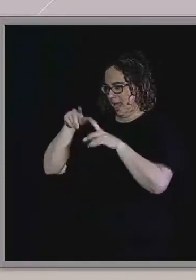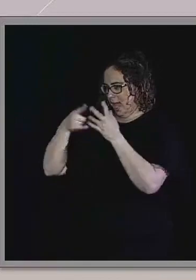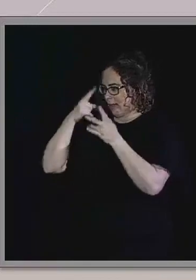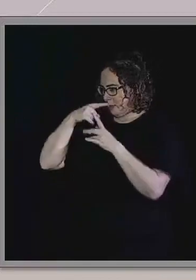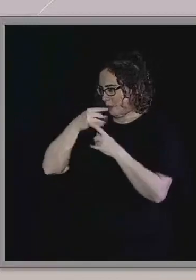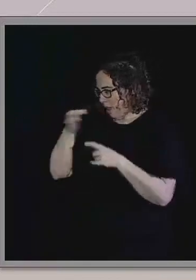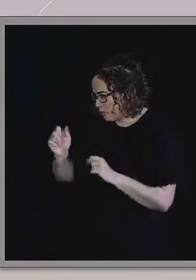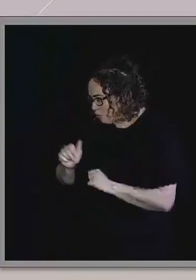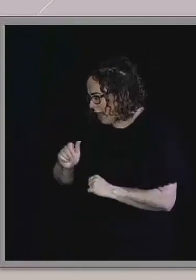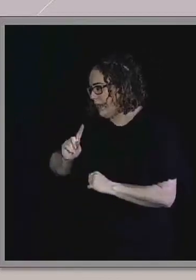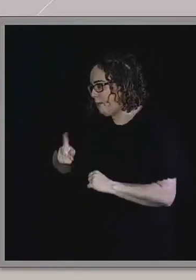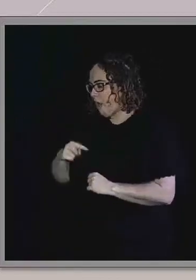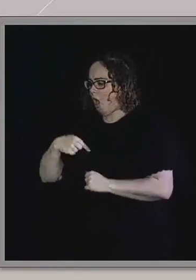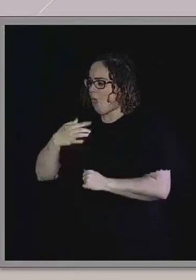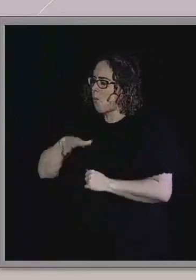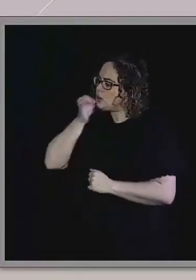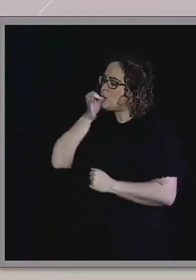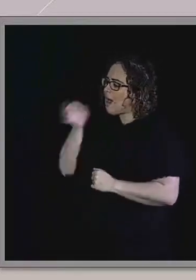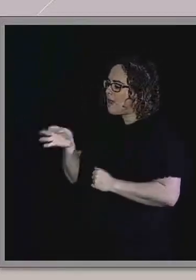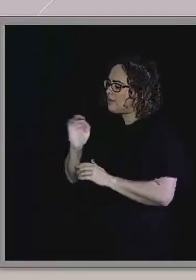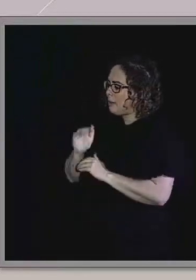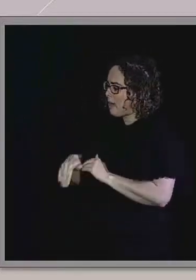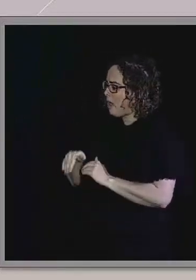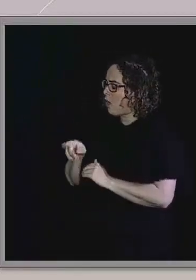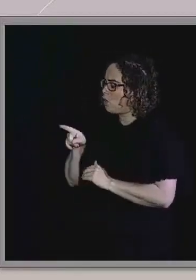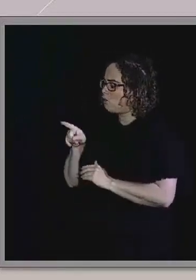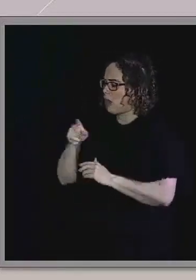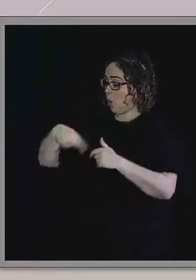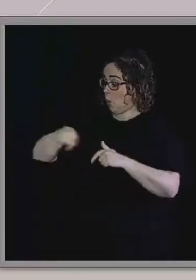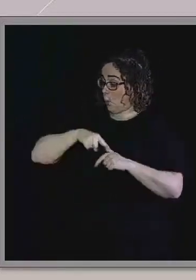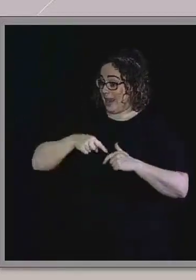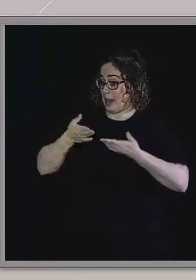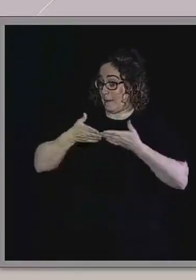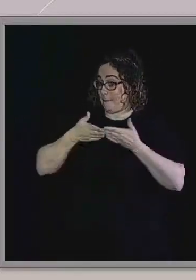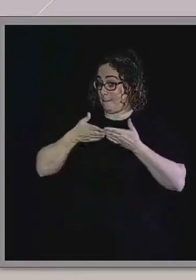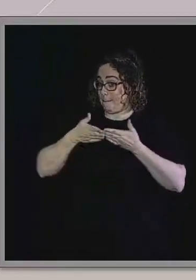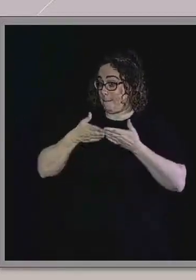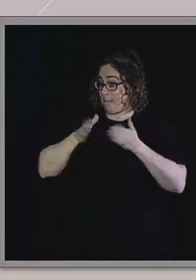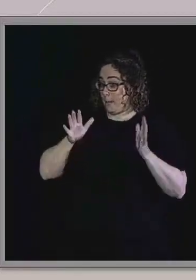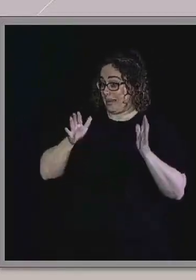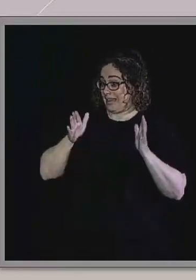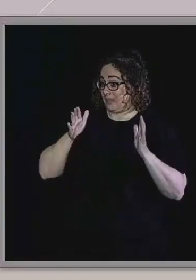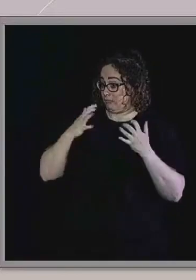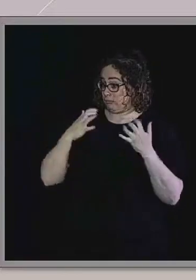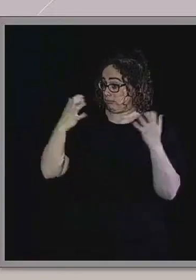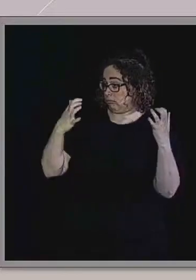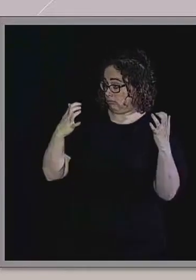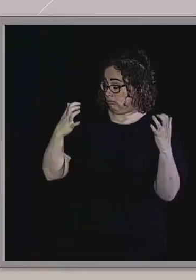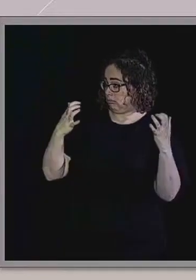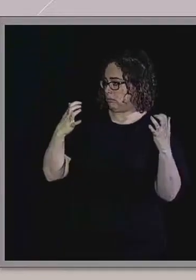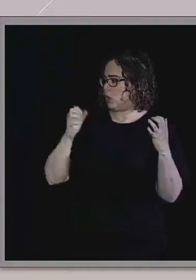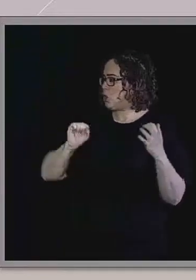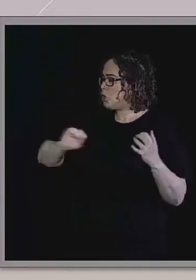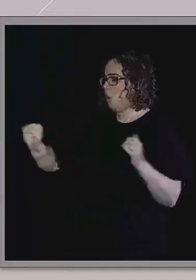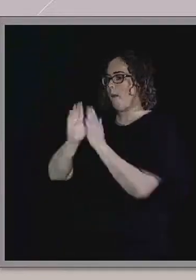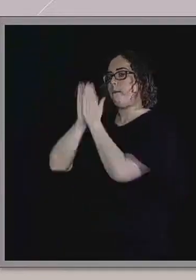guess I wanted to ask about how we as members of the public, as we're starting to understand more through your book,